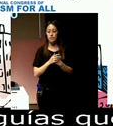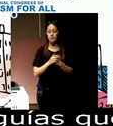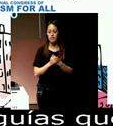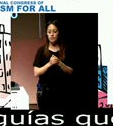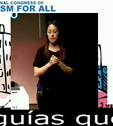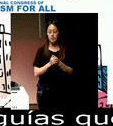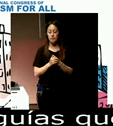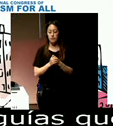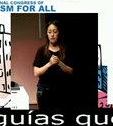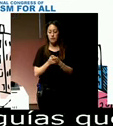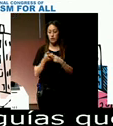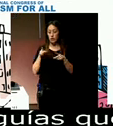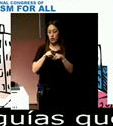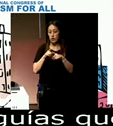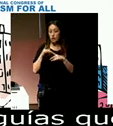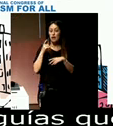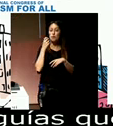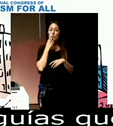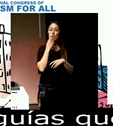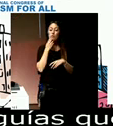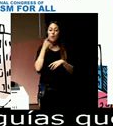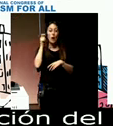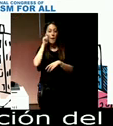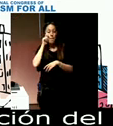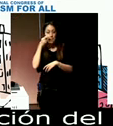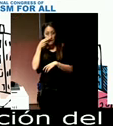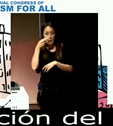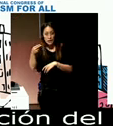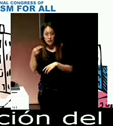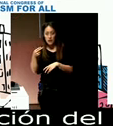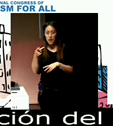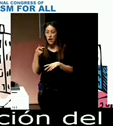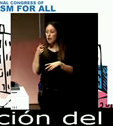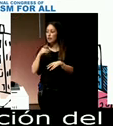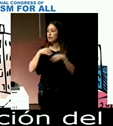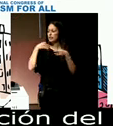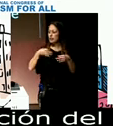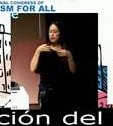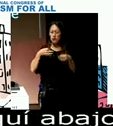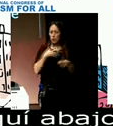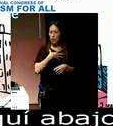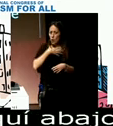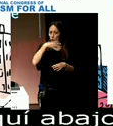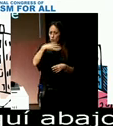side that when we are not during the multimedia visit,